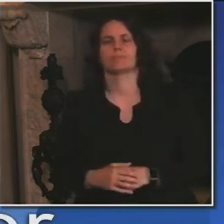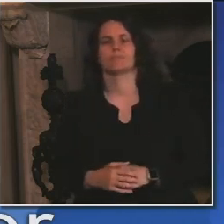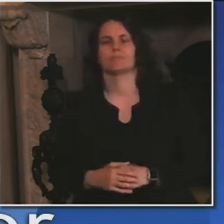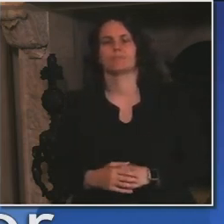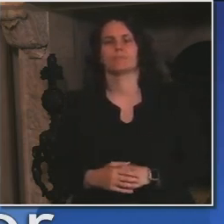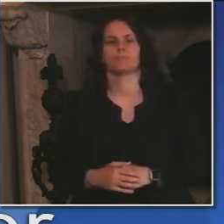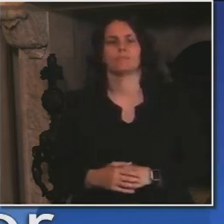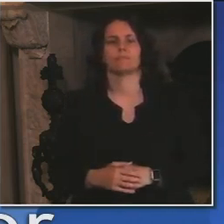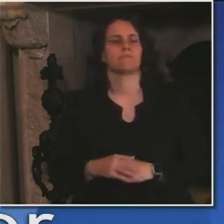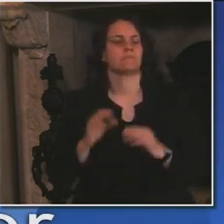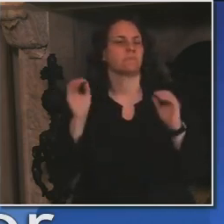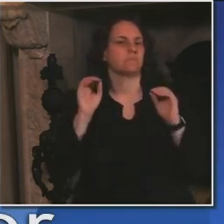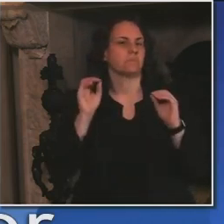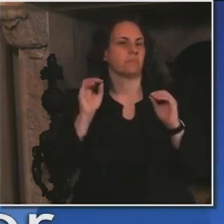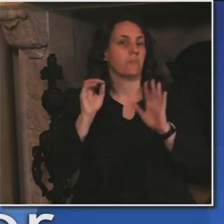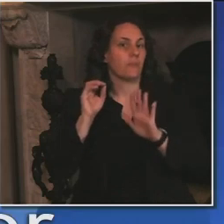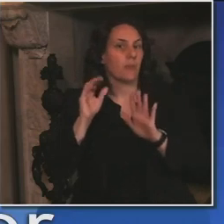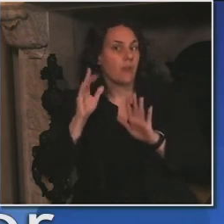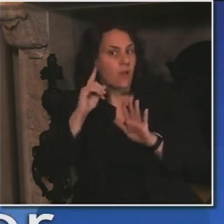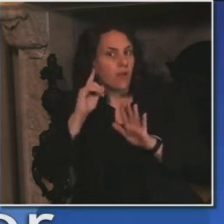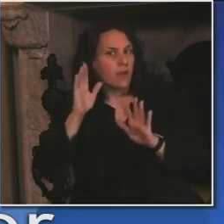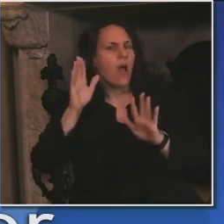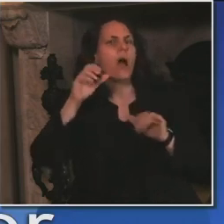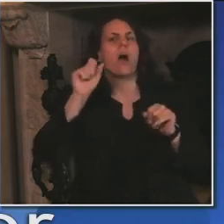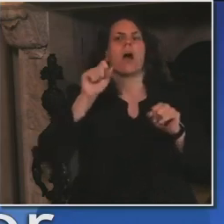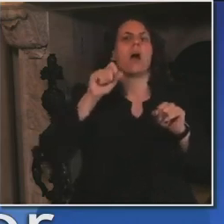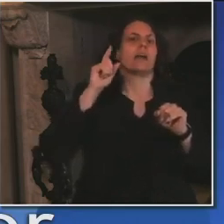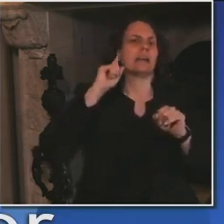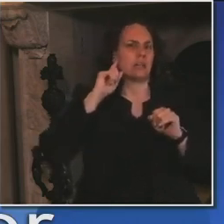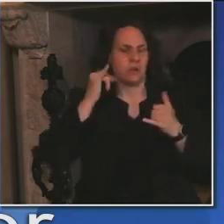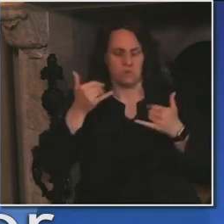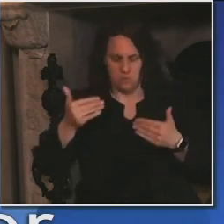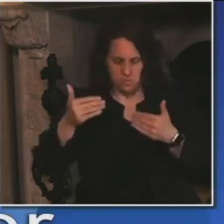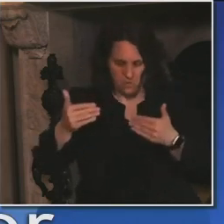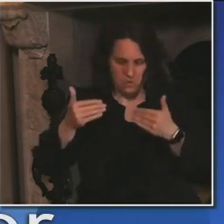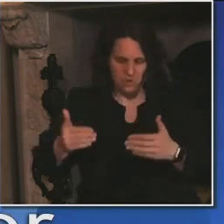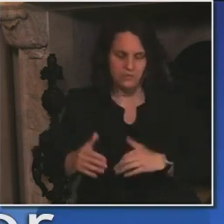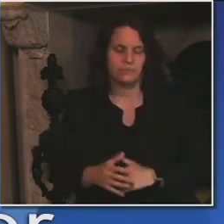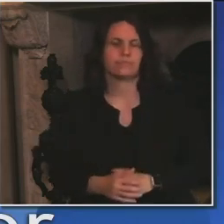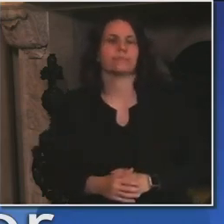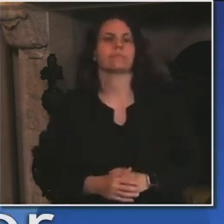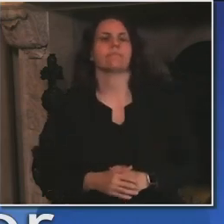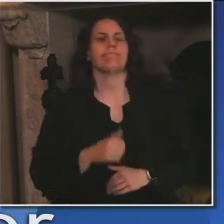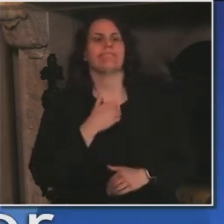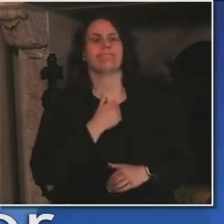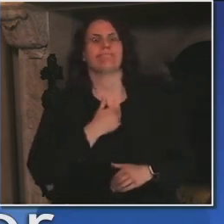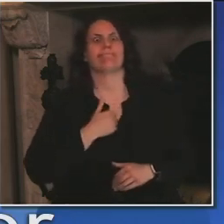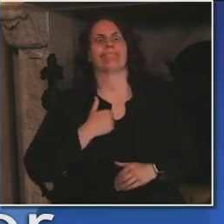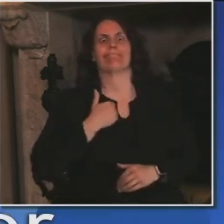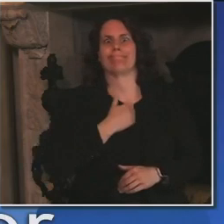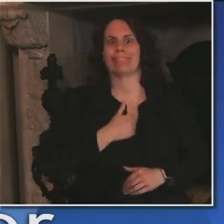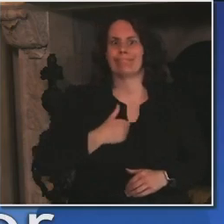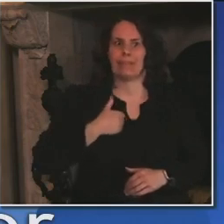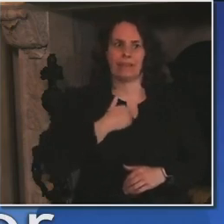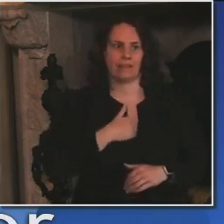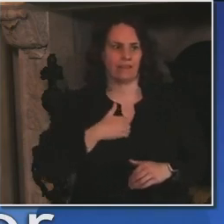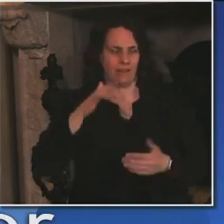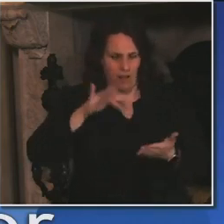Okay, we'll move on then. Can you hear me? Now we can, yes. Go ahead. Sorry, I hit pound six instead of star